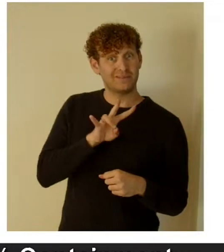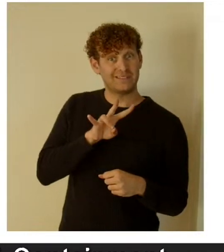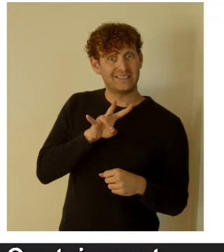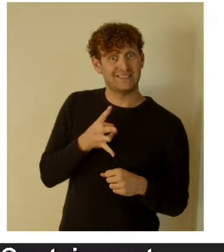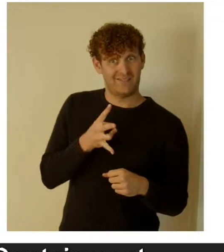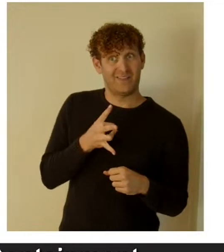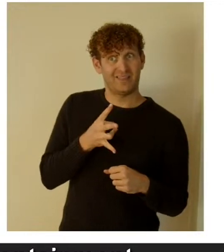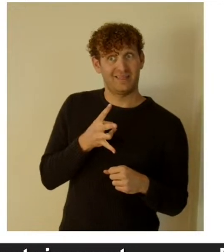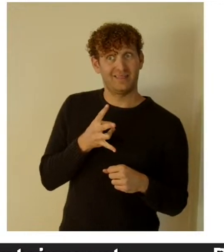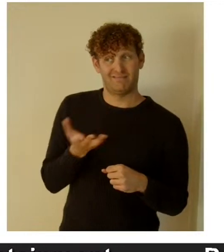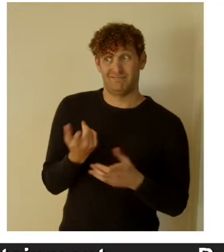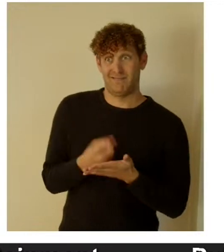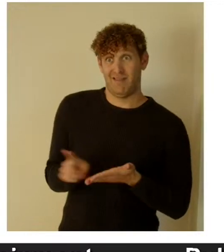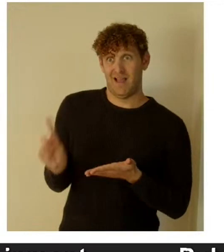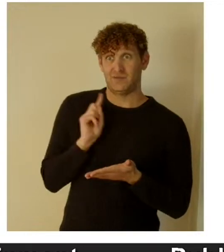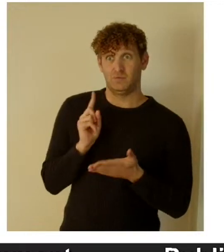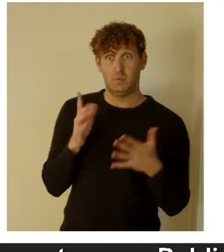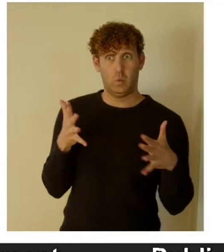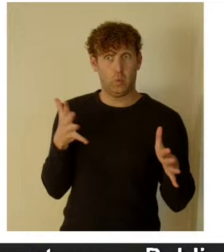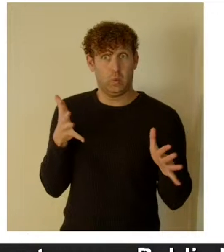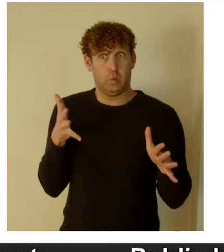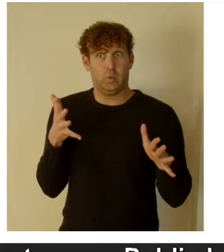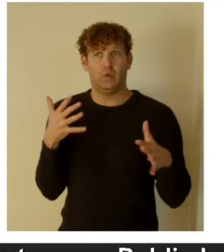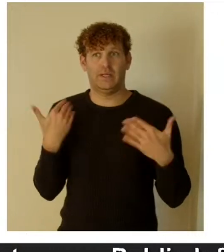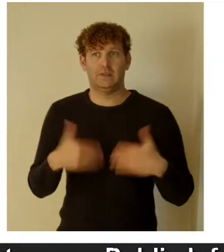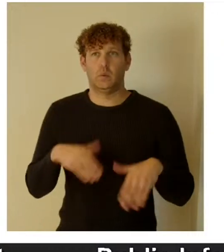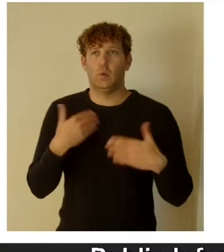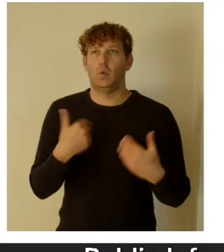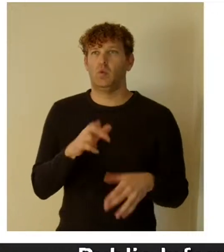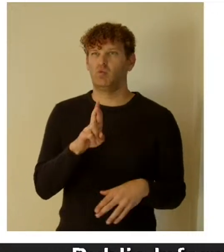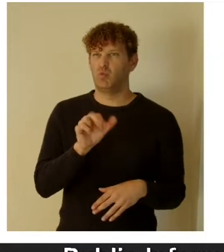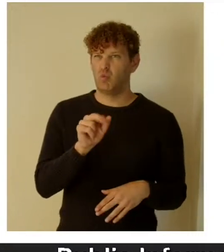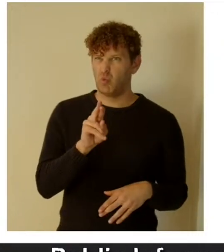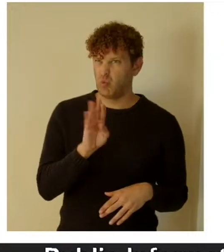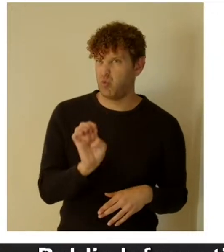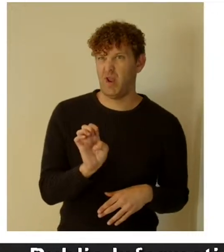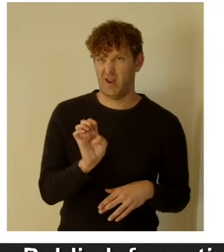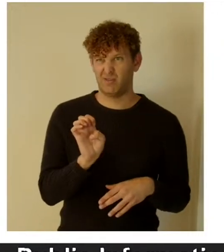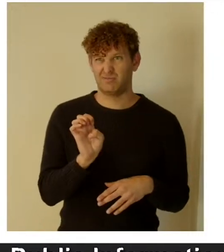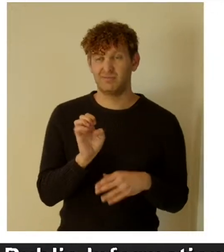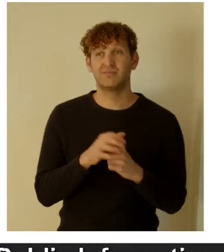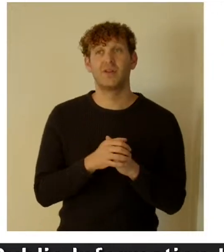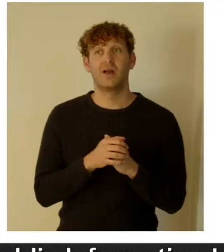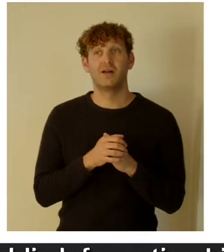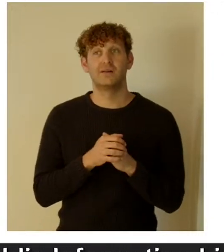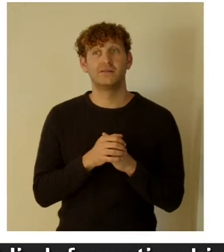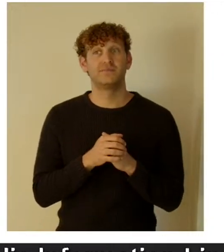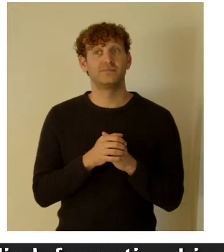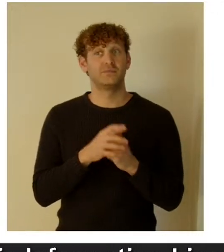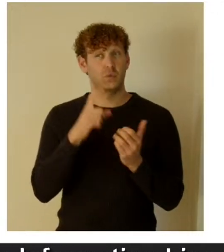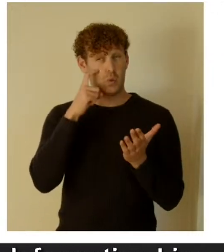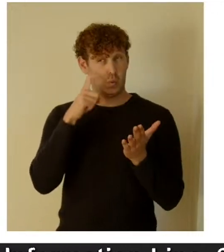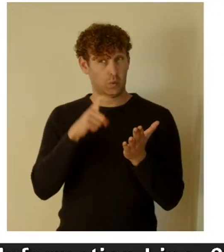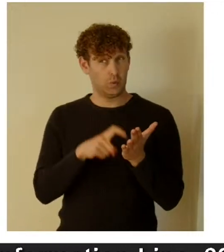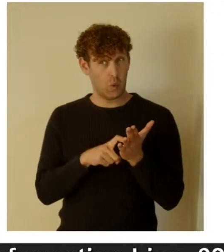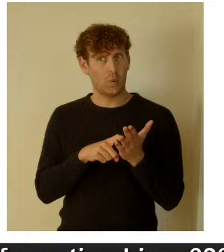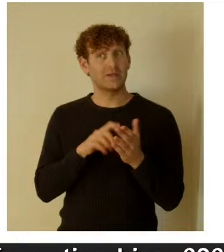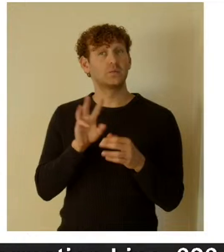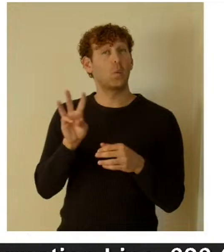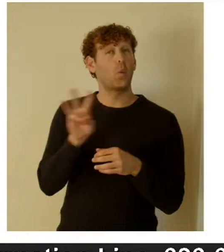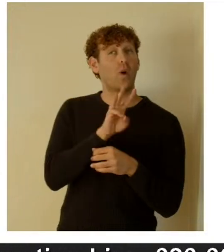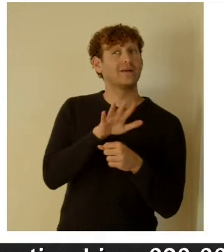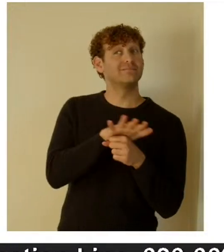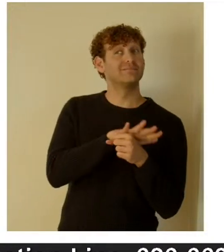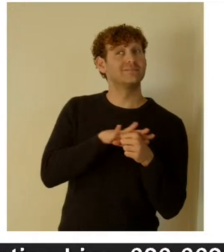outlier and truly a very extreme event. So although some of the conditions we're seeing, especially for the west side, are concerning and are some